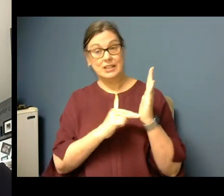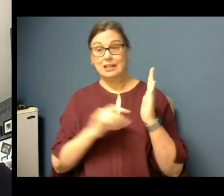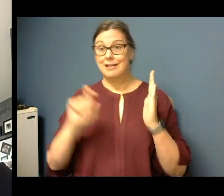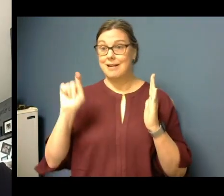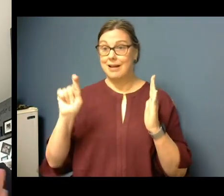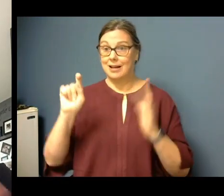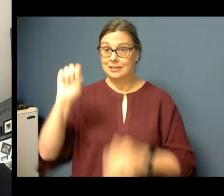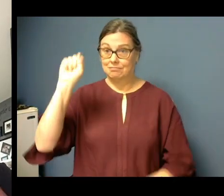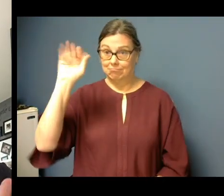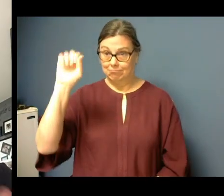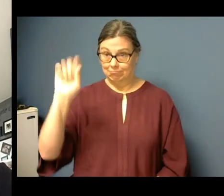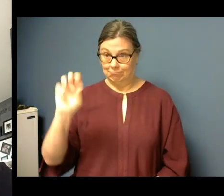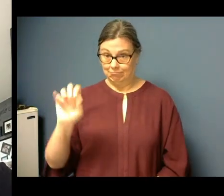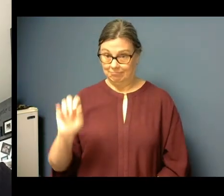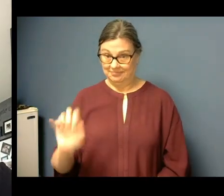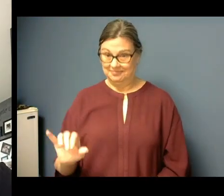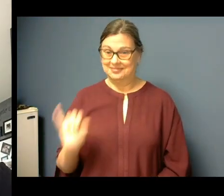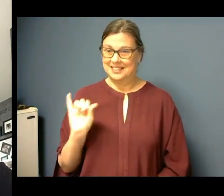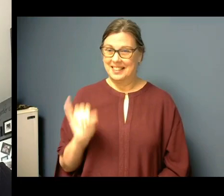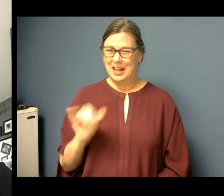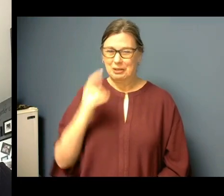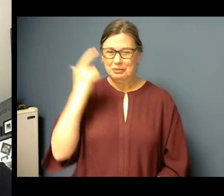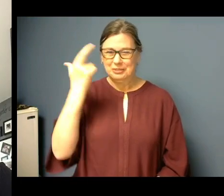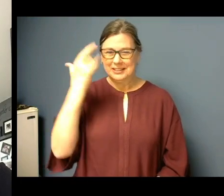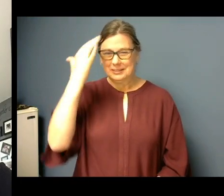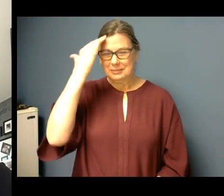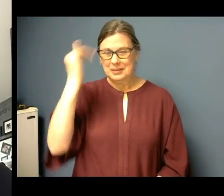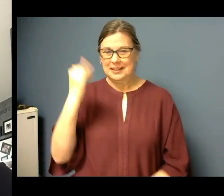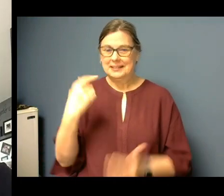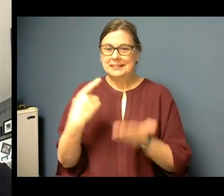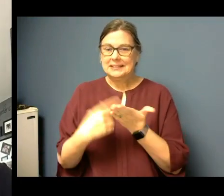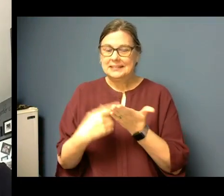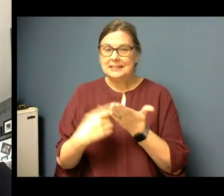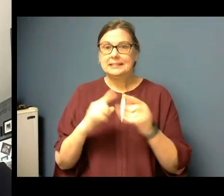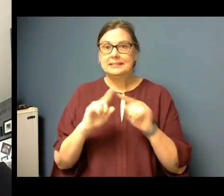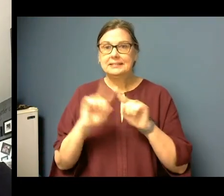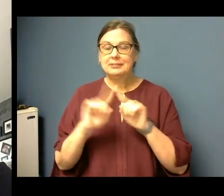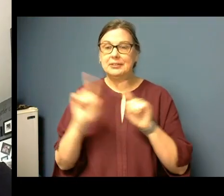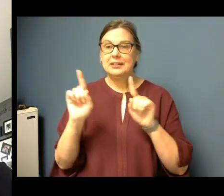up some of the themes that we've talked about in our class. And